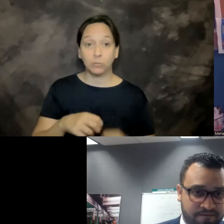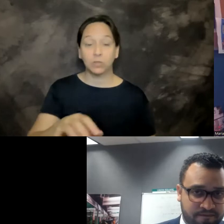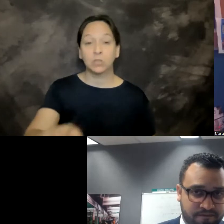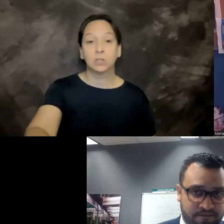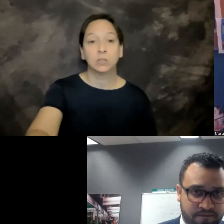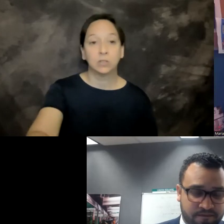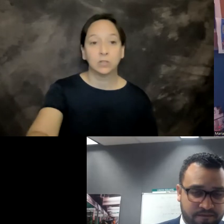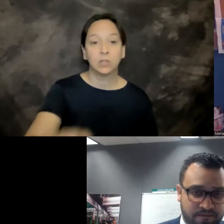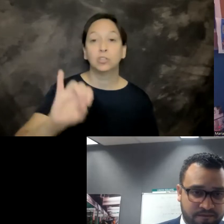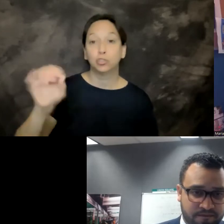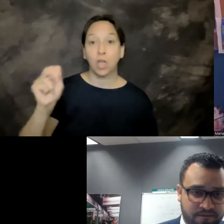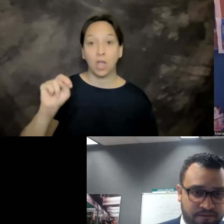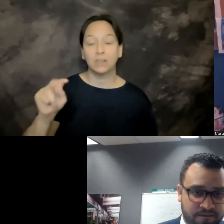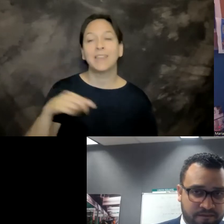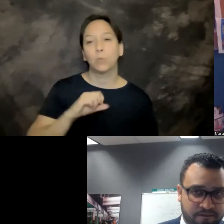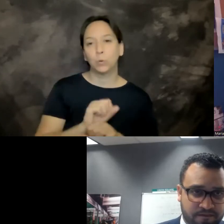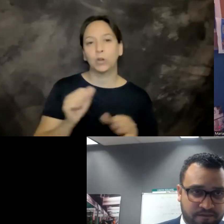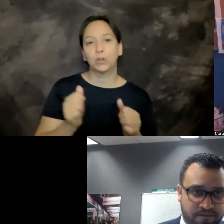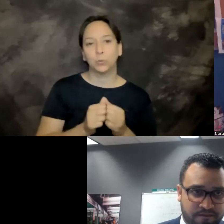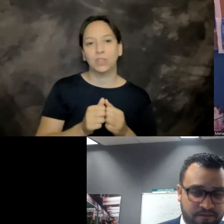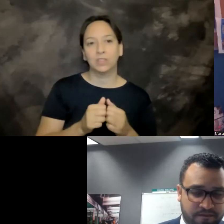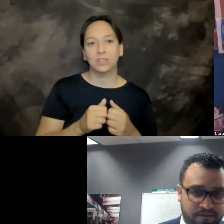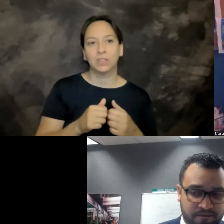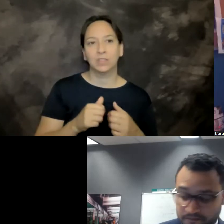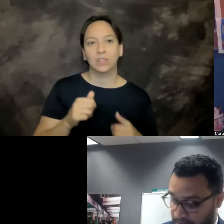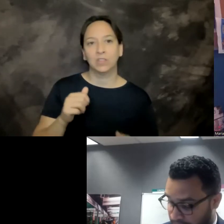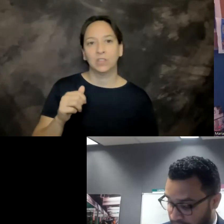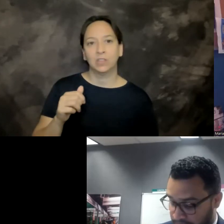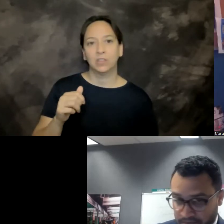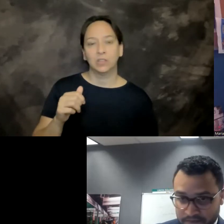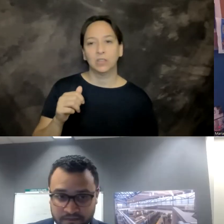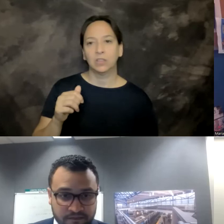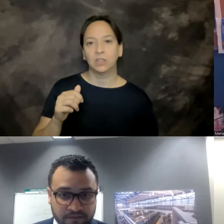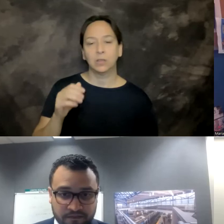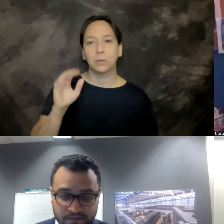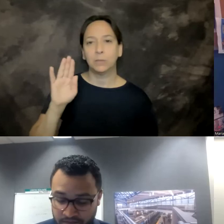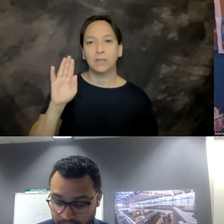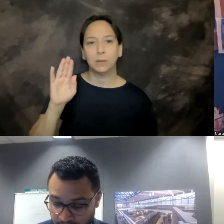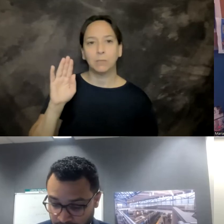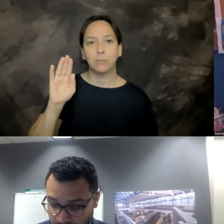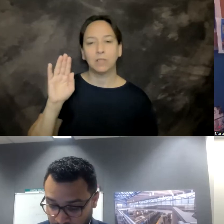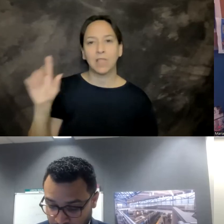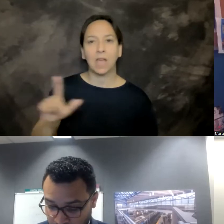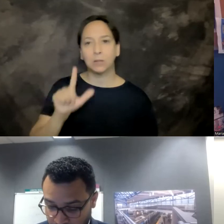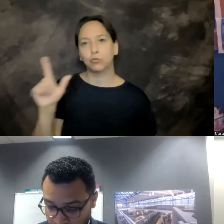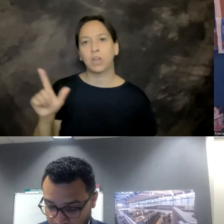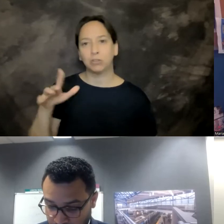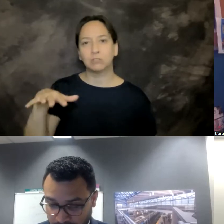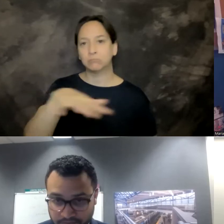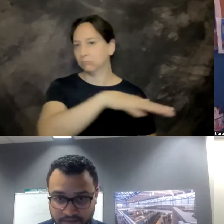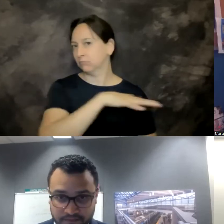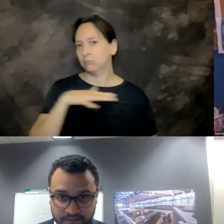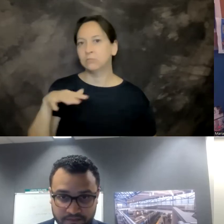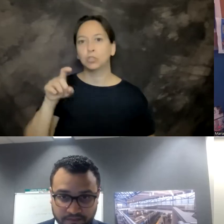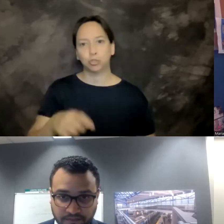we've been working with BTD, and Christy, if you want to jump in on this with it, BPL locations should all have Charlie cards to be